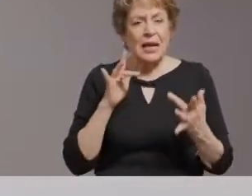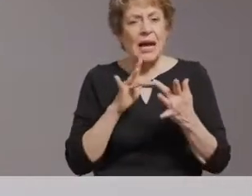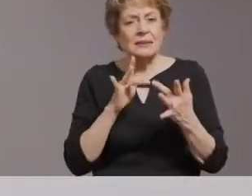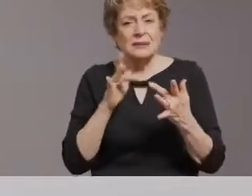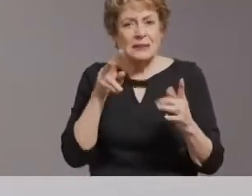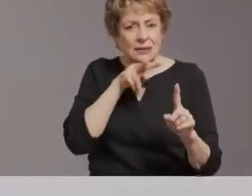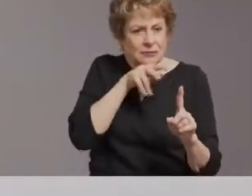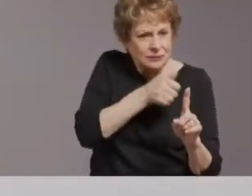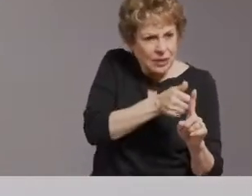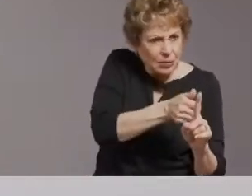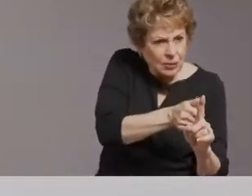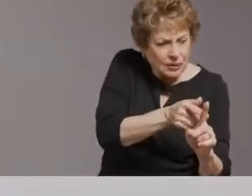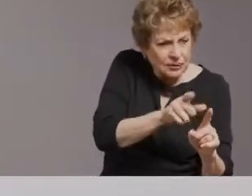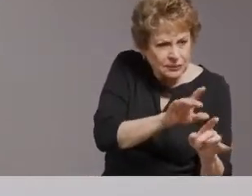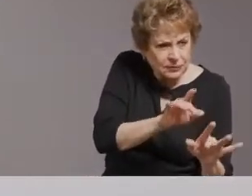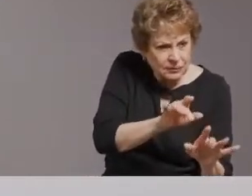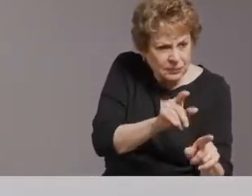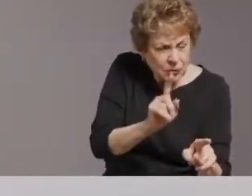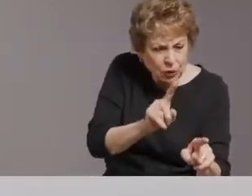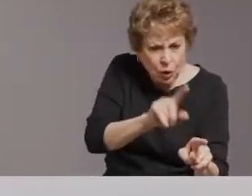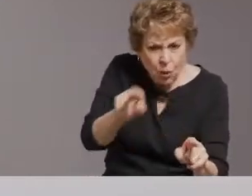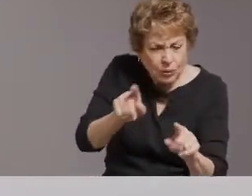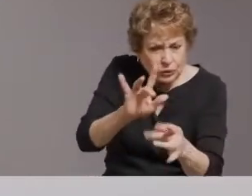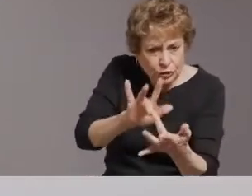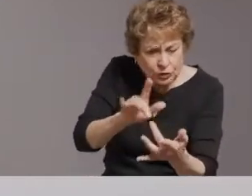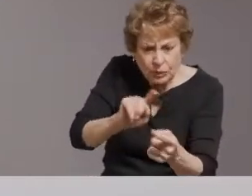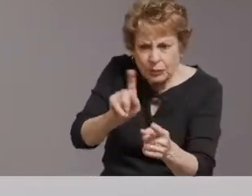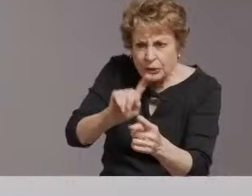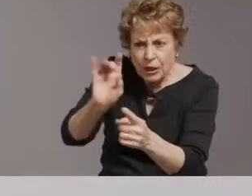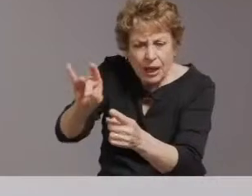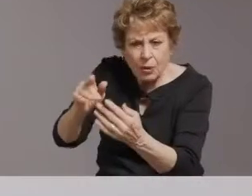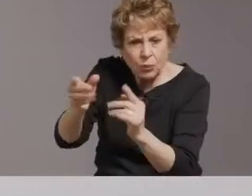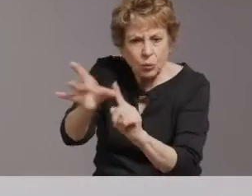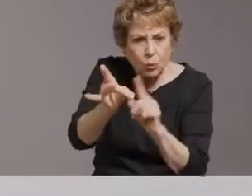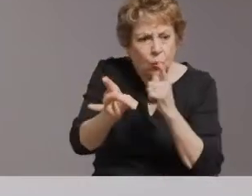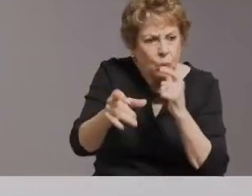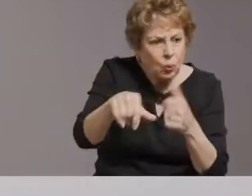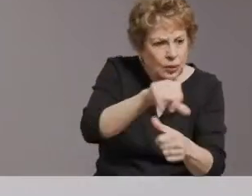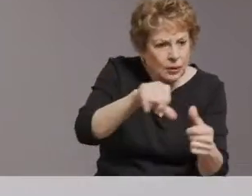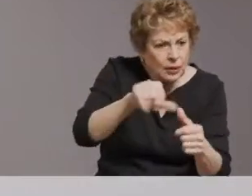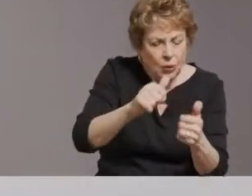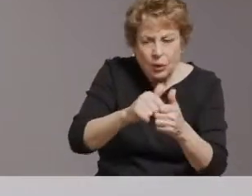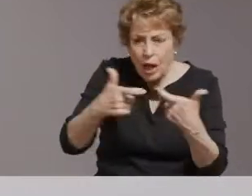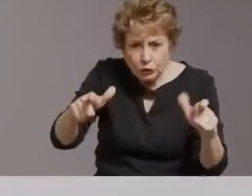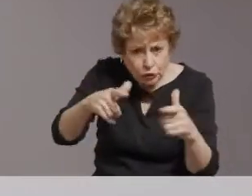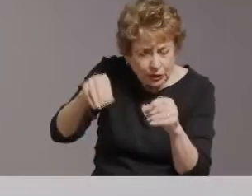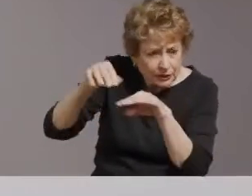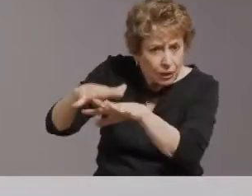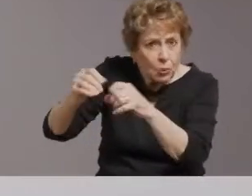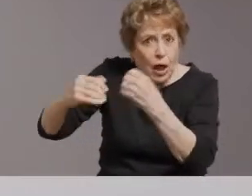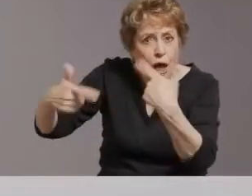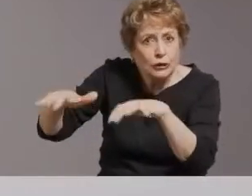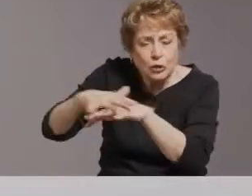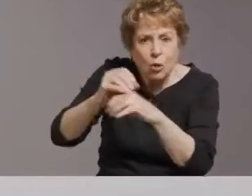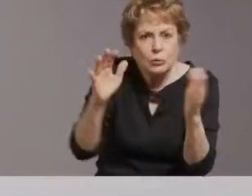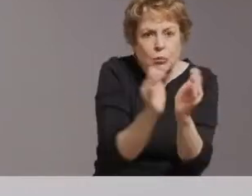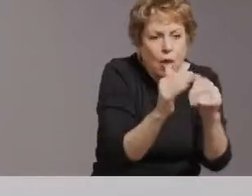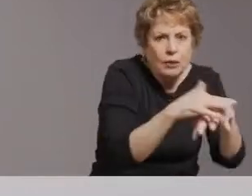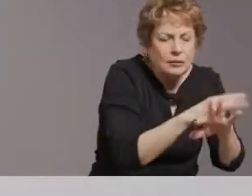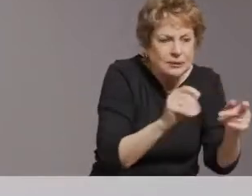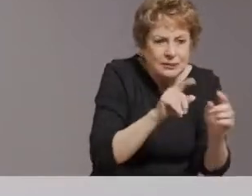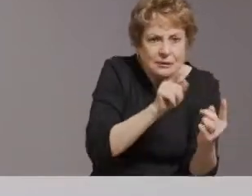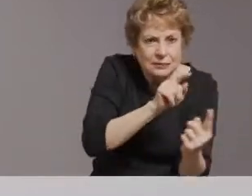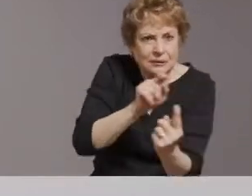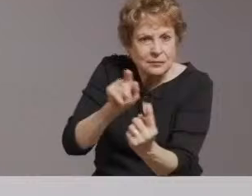the last 14 days? Have you been in any large groups? Have you attended these different types of facilities? People